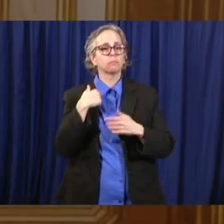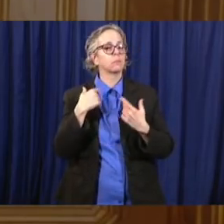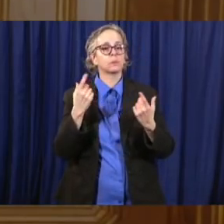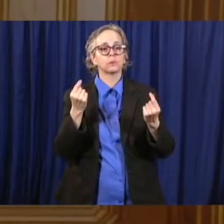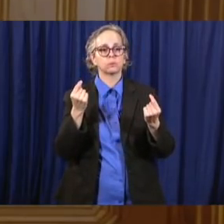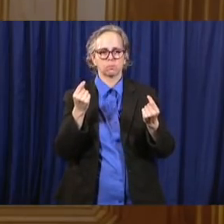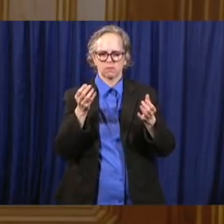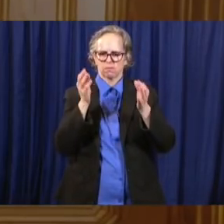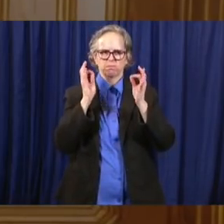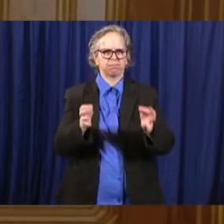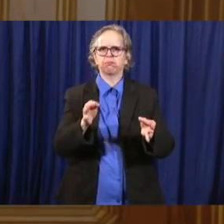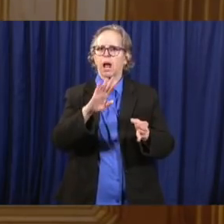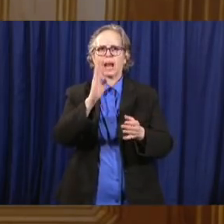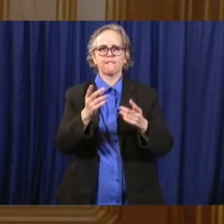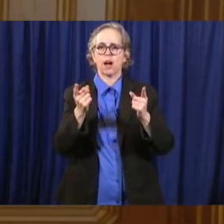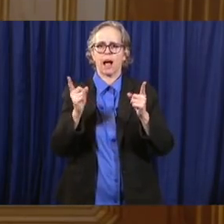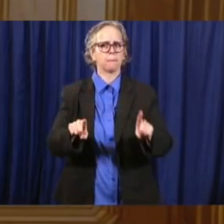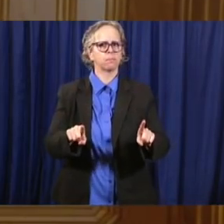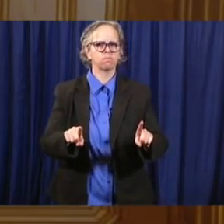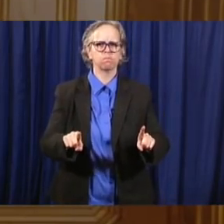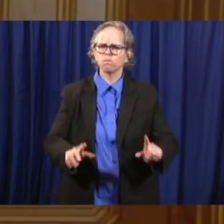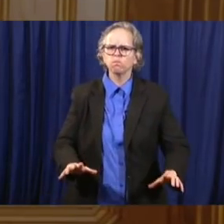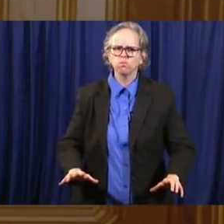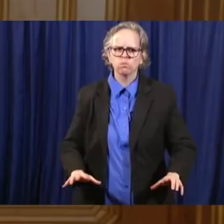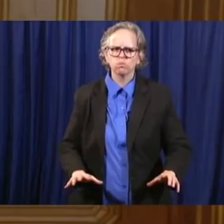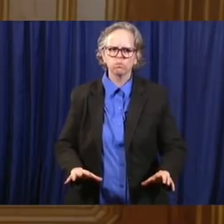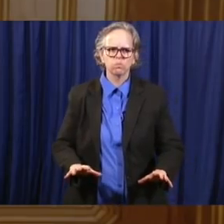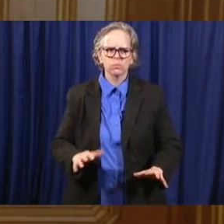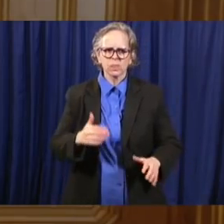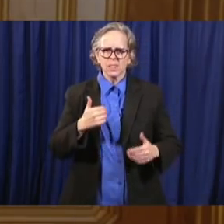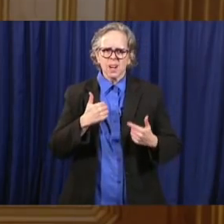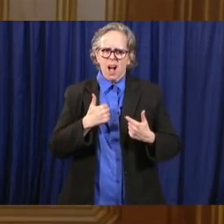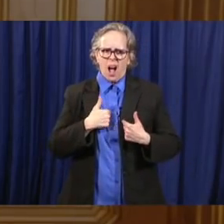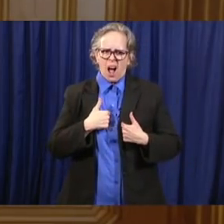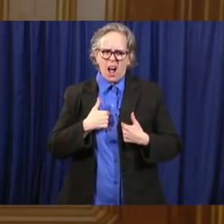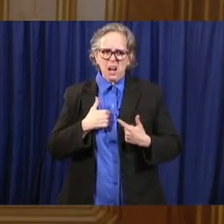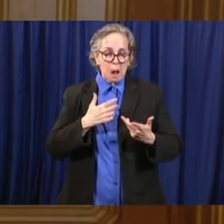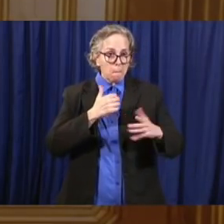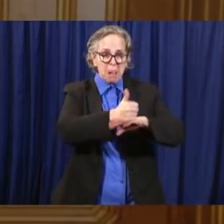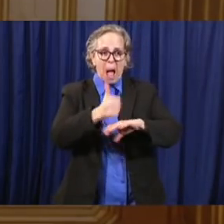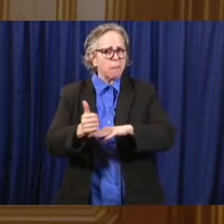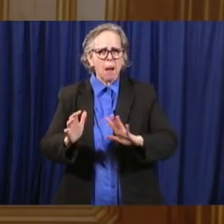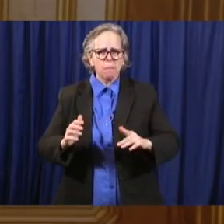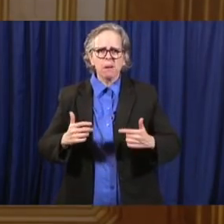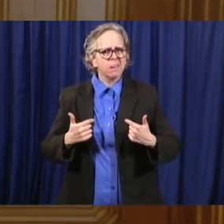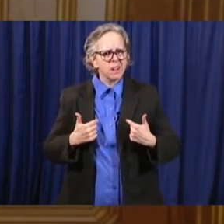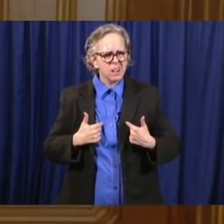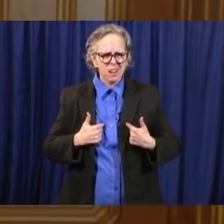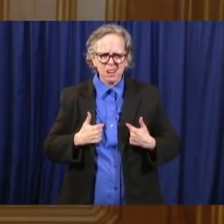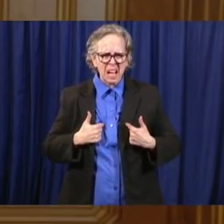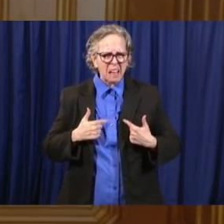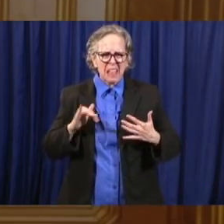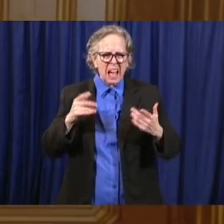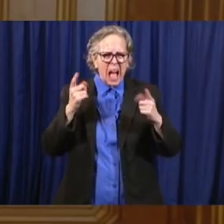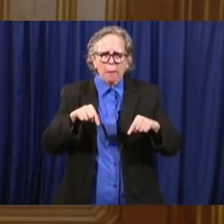TV. Not blaming anybody, but we don't want to be in that position. And so every single day we work on